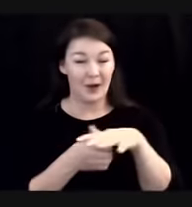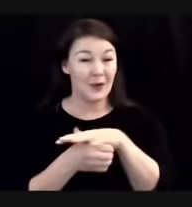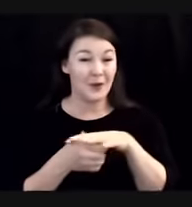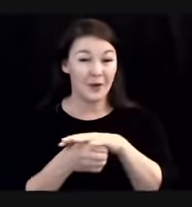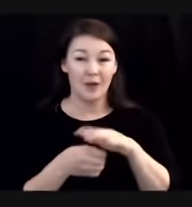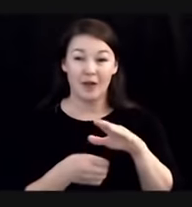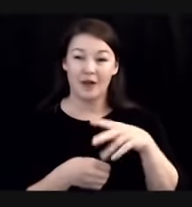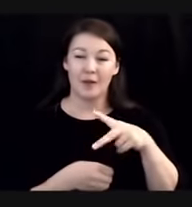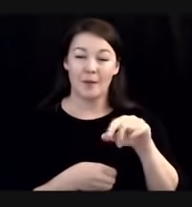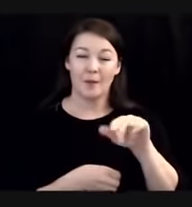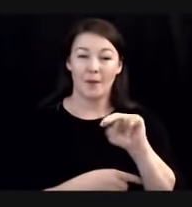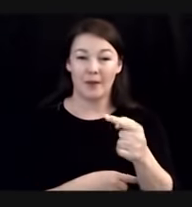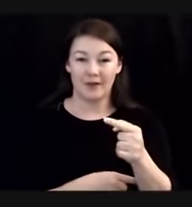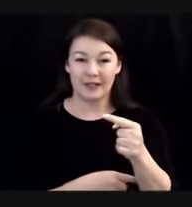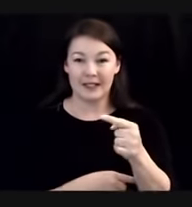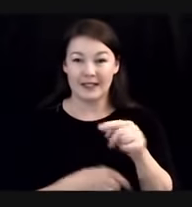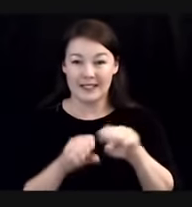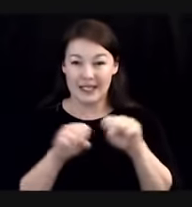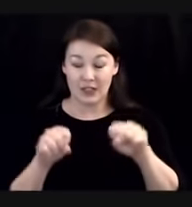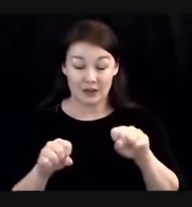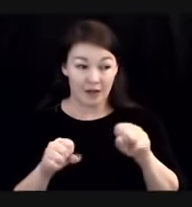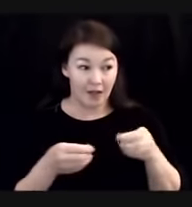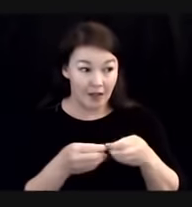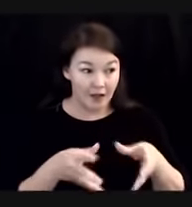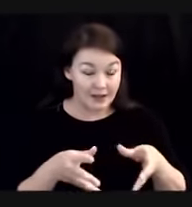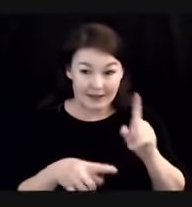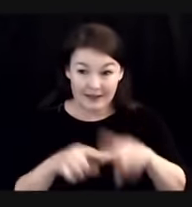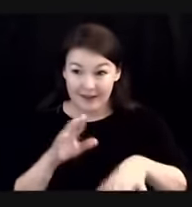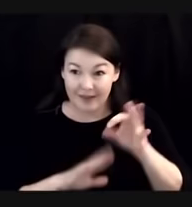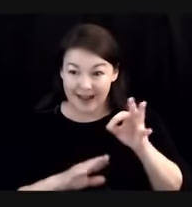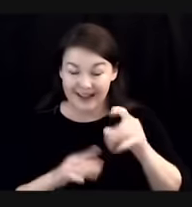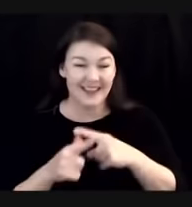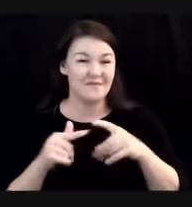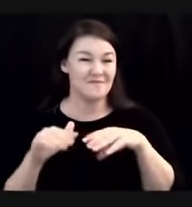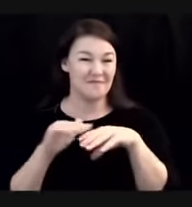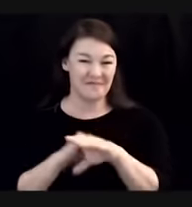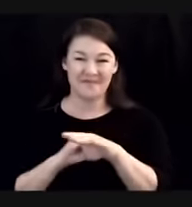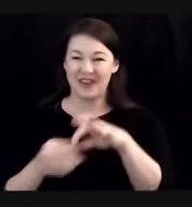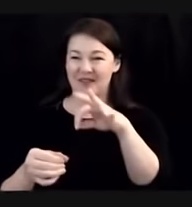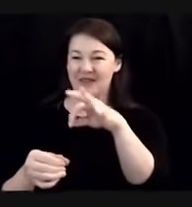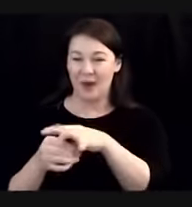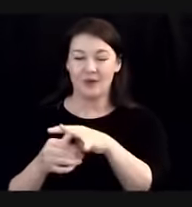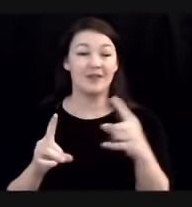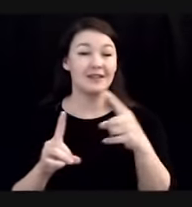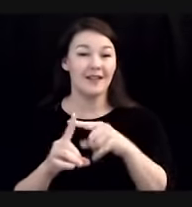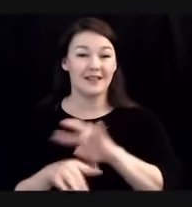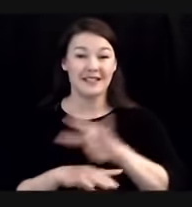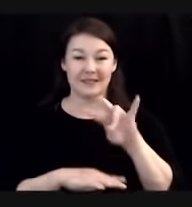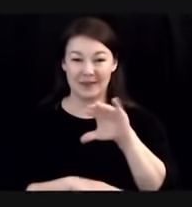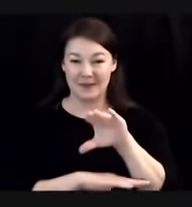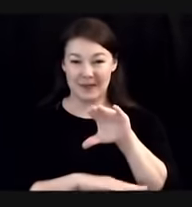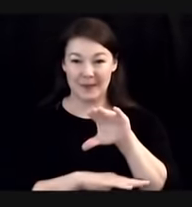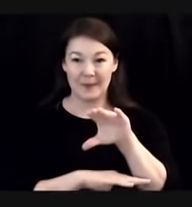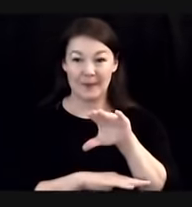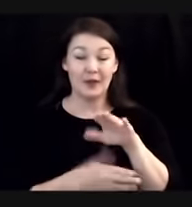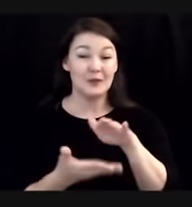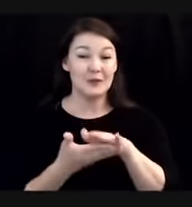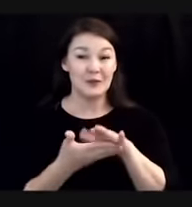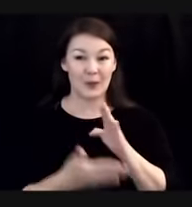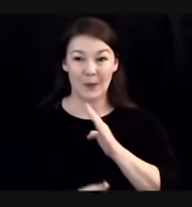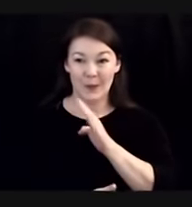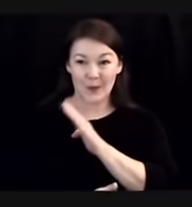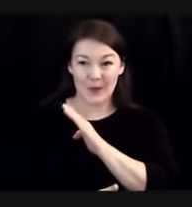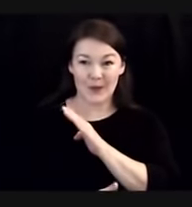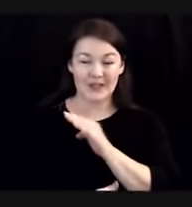If you've lost it, can't find it, you can go vote at a local polling station until 7 p.m. Our school boards,